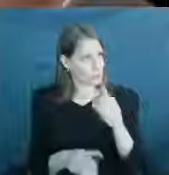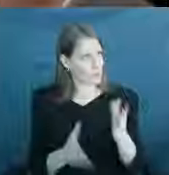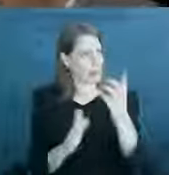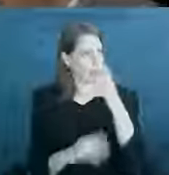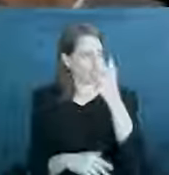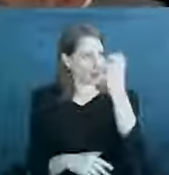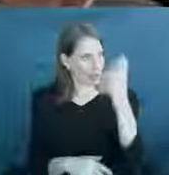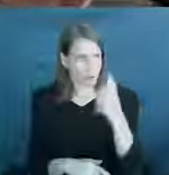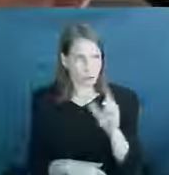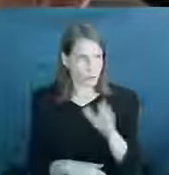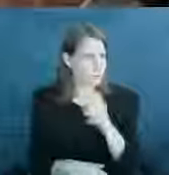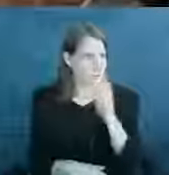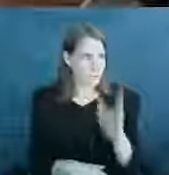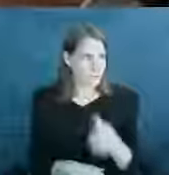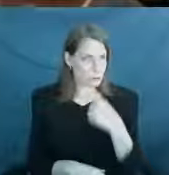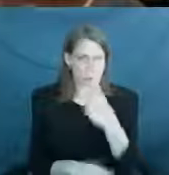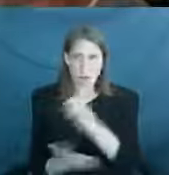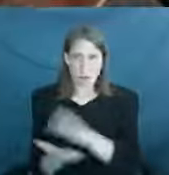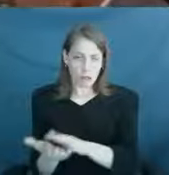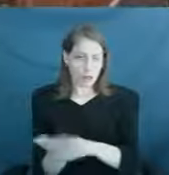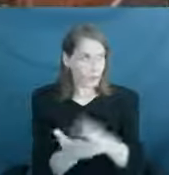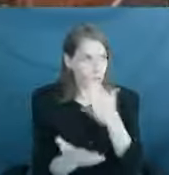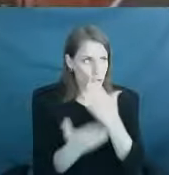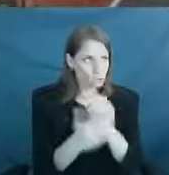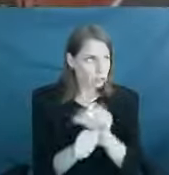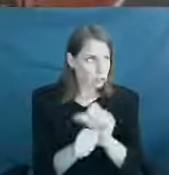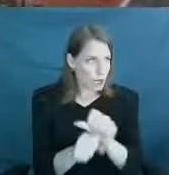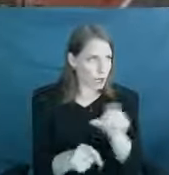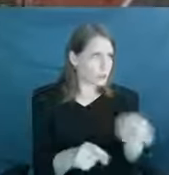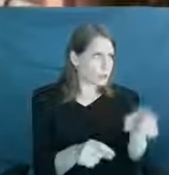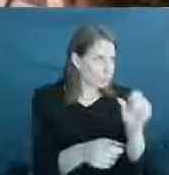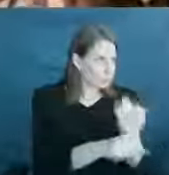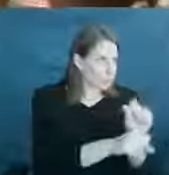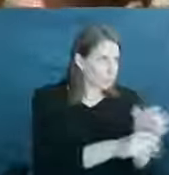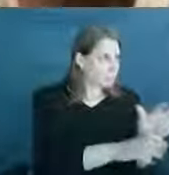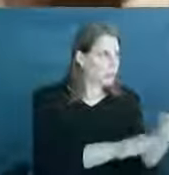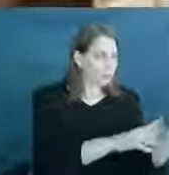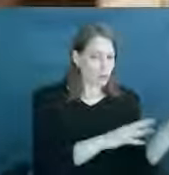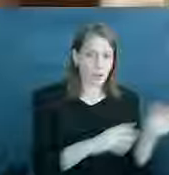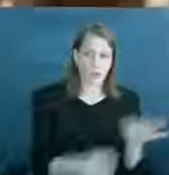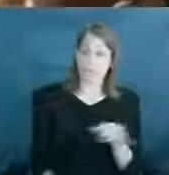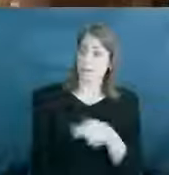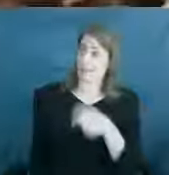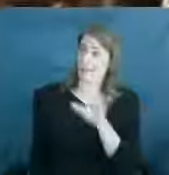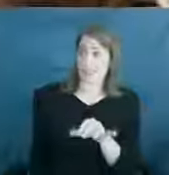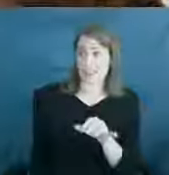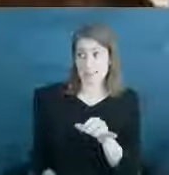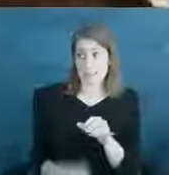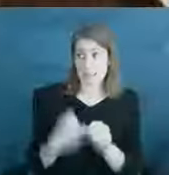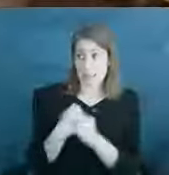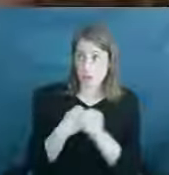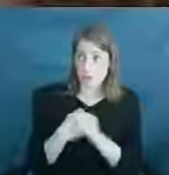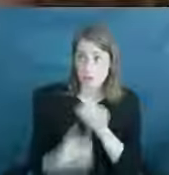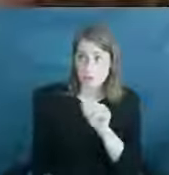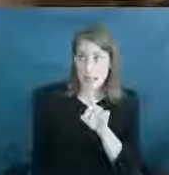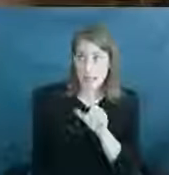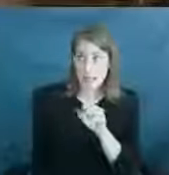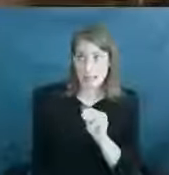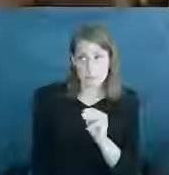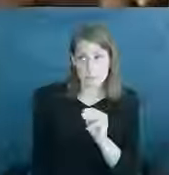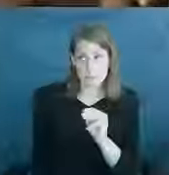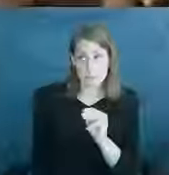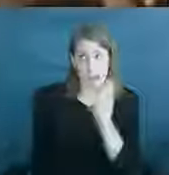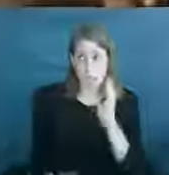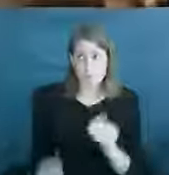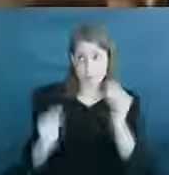And you haven't done the political work to lay the ground for it. You haven't gone around saying, fantastic, you're my girl, my stars, what a wonderful class. Adam,